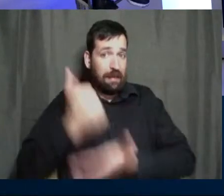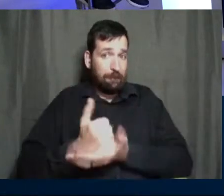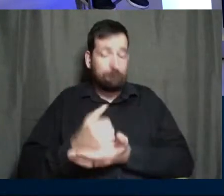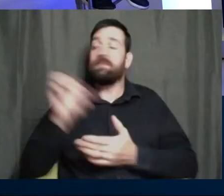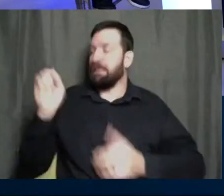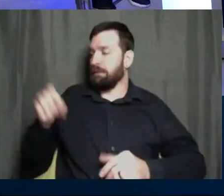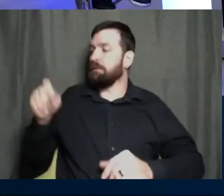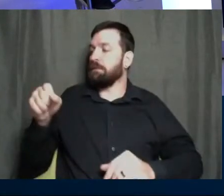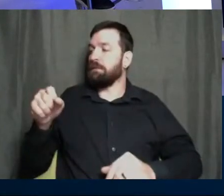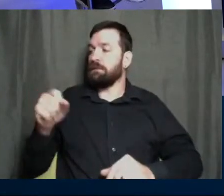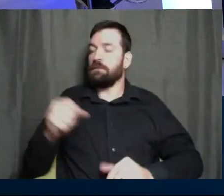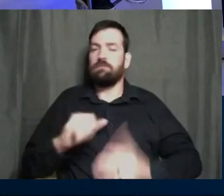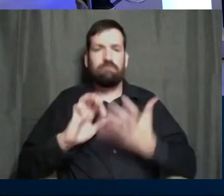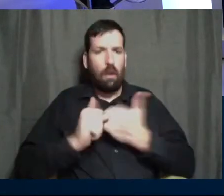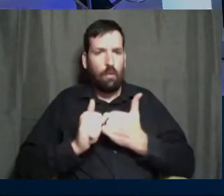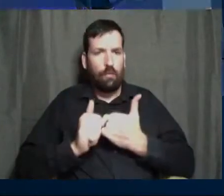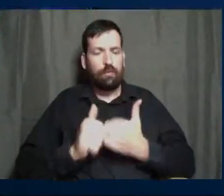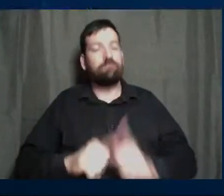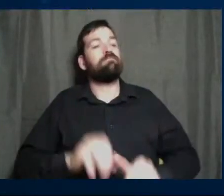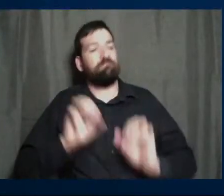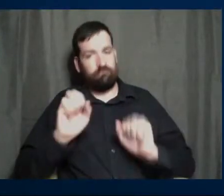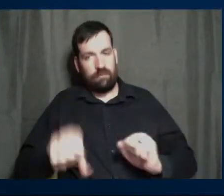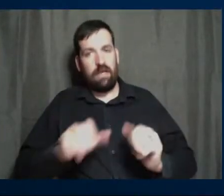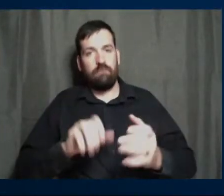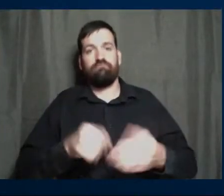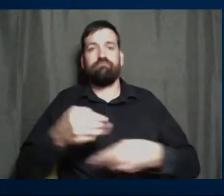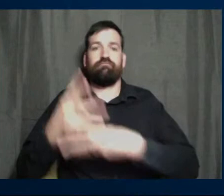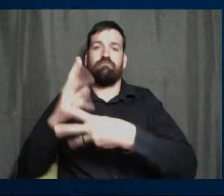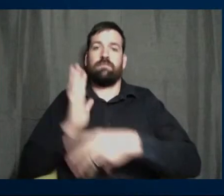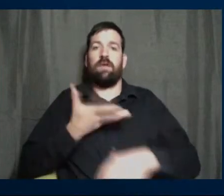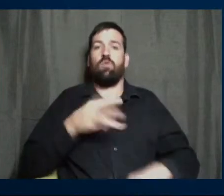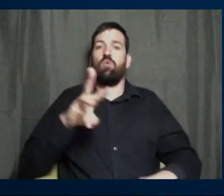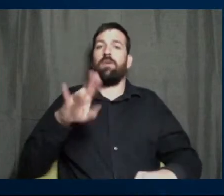How do they do that? They can go to our website,